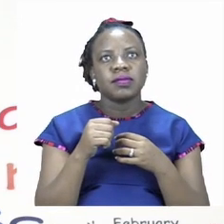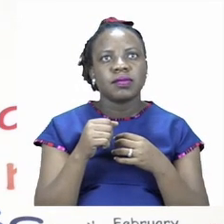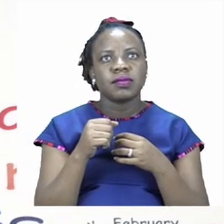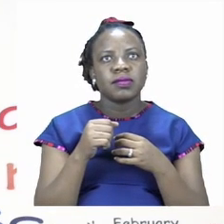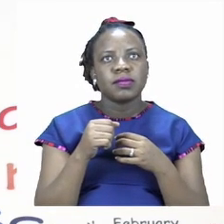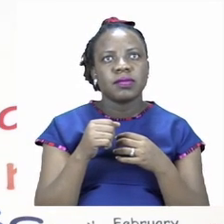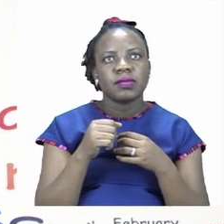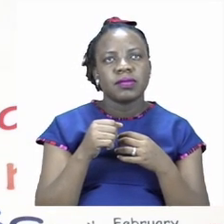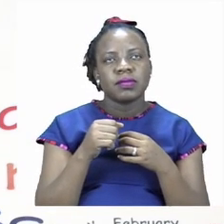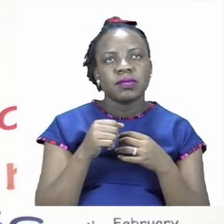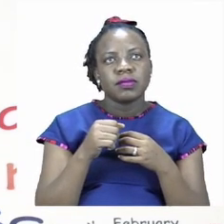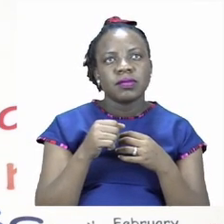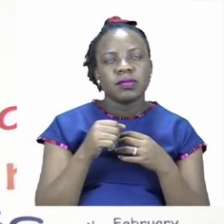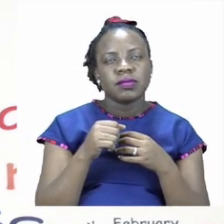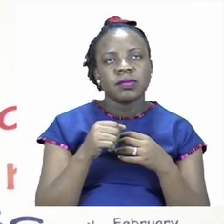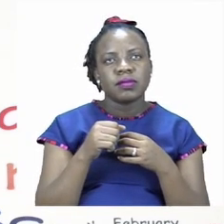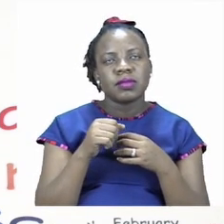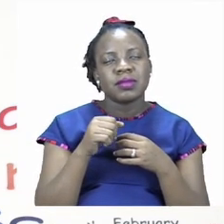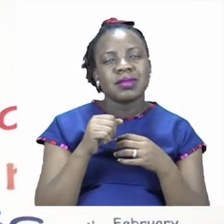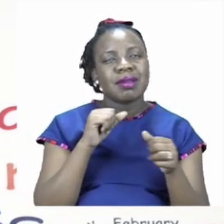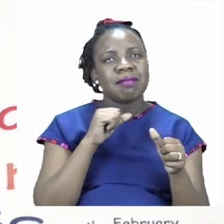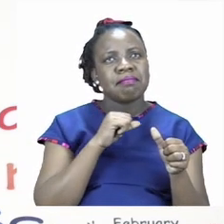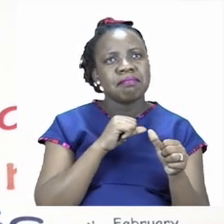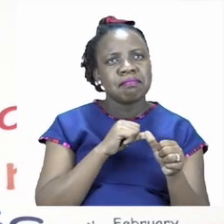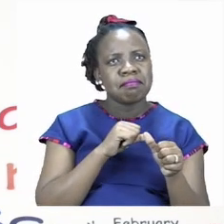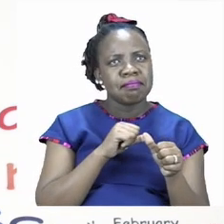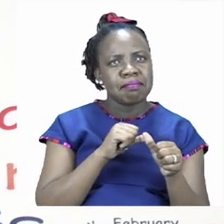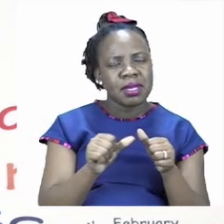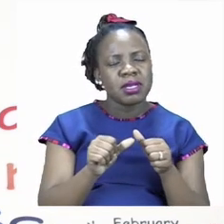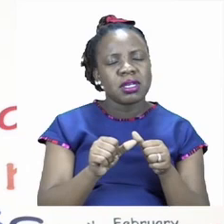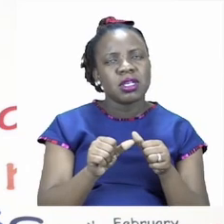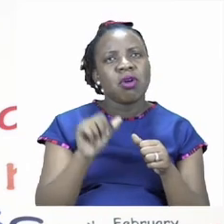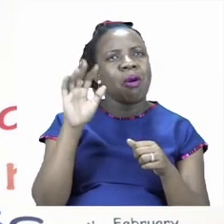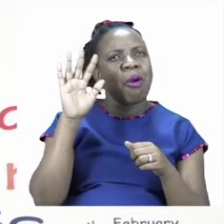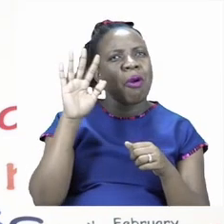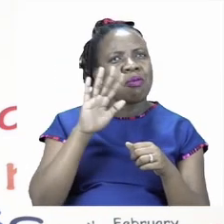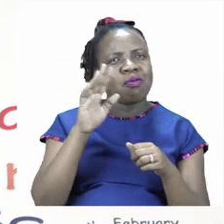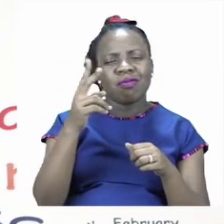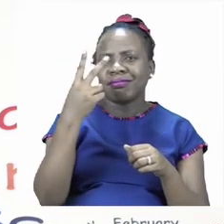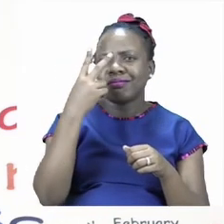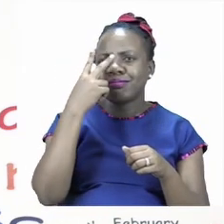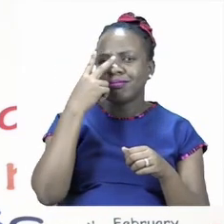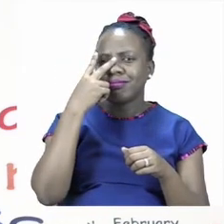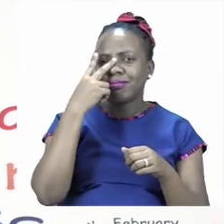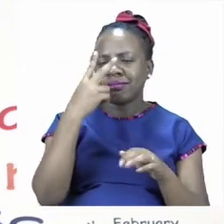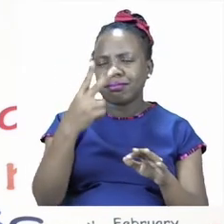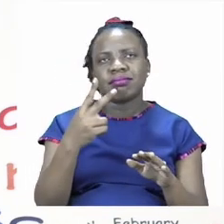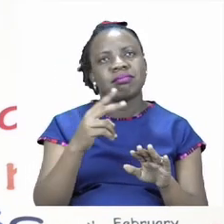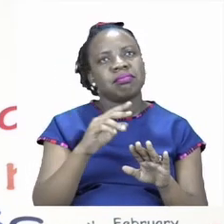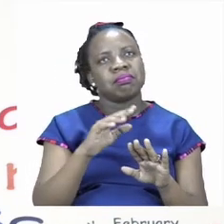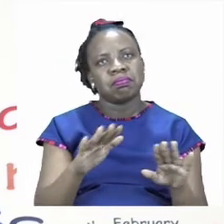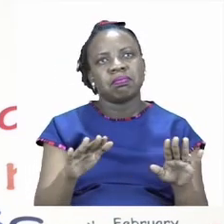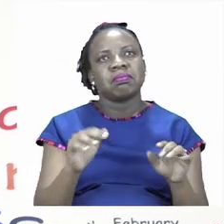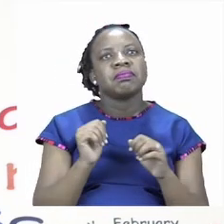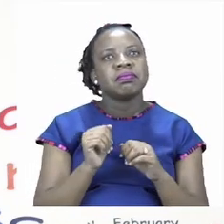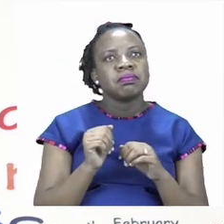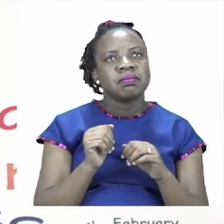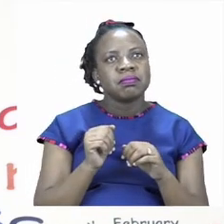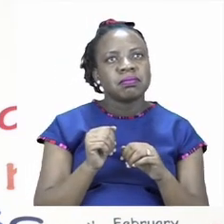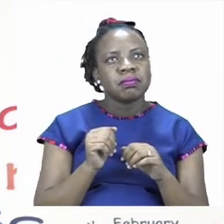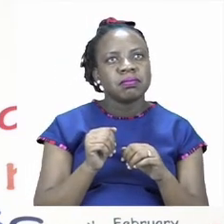Dash is the best movie I've ever seen. Now, because it is